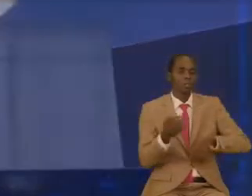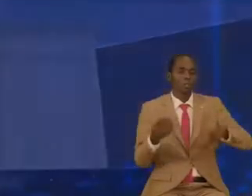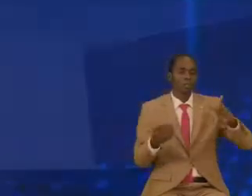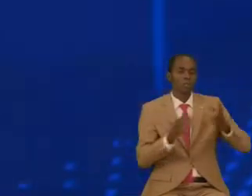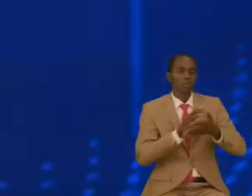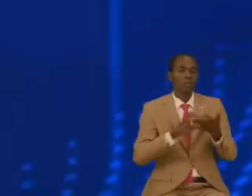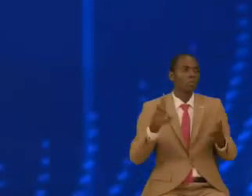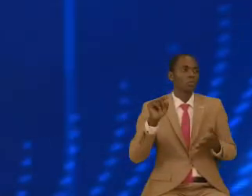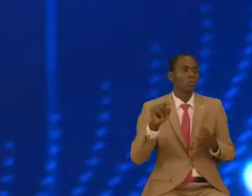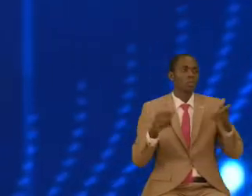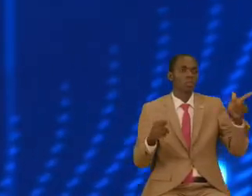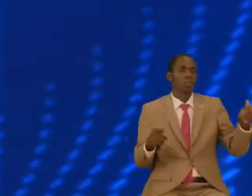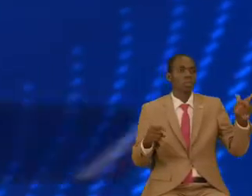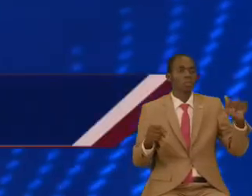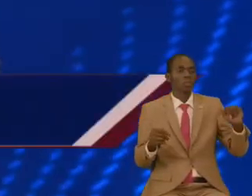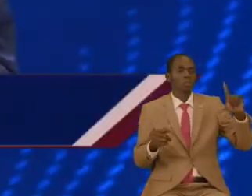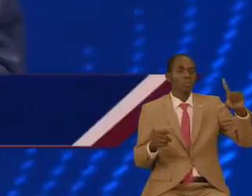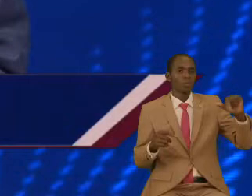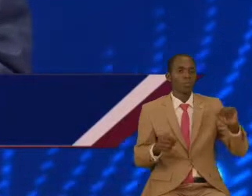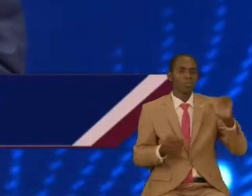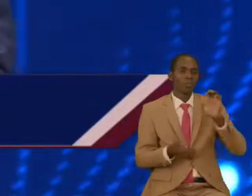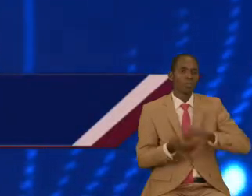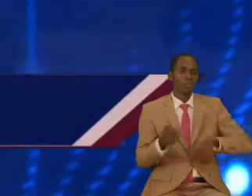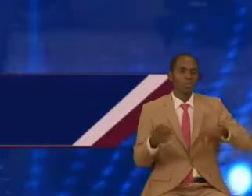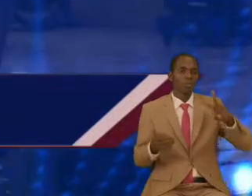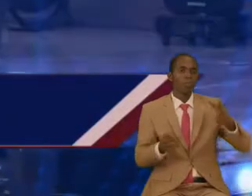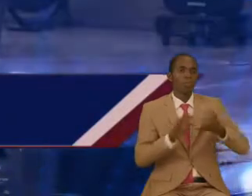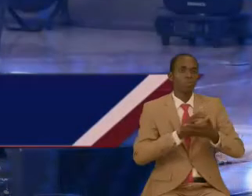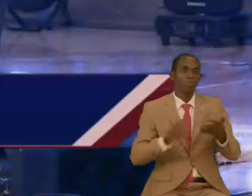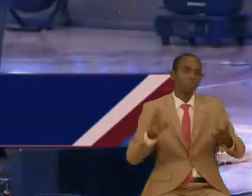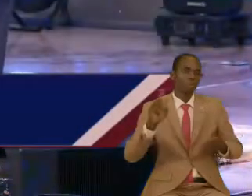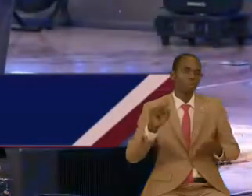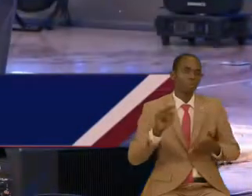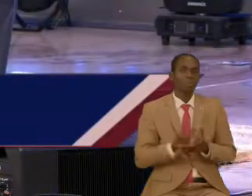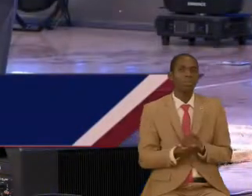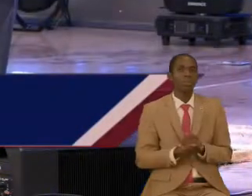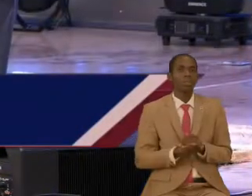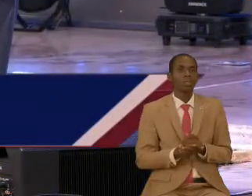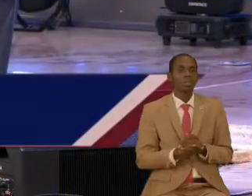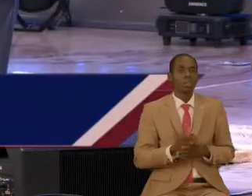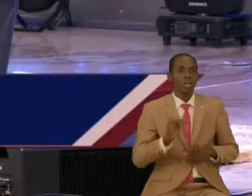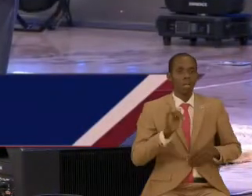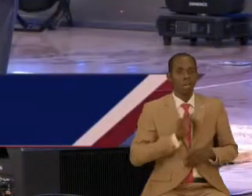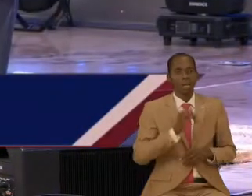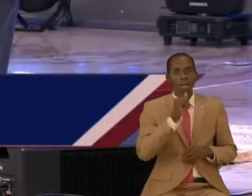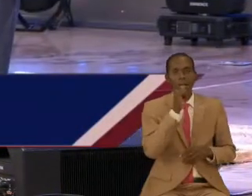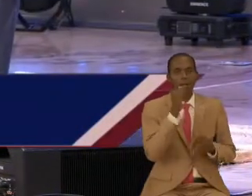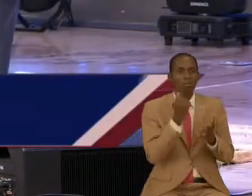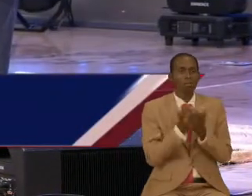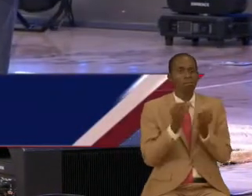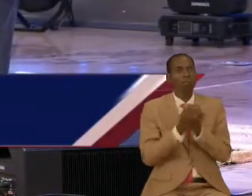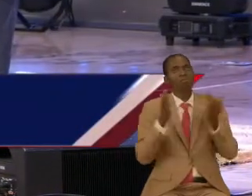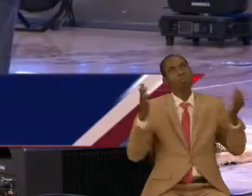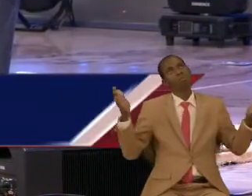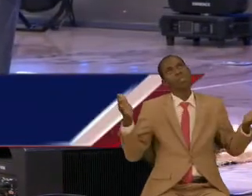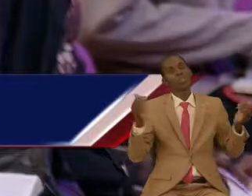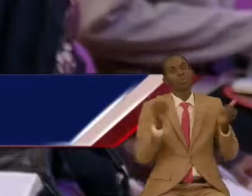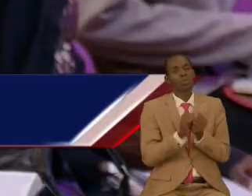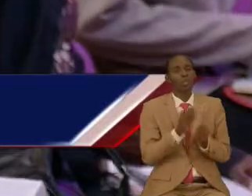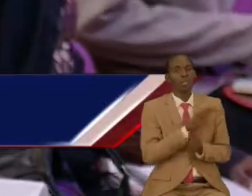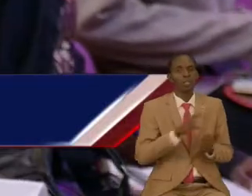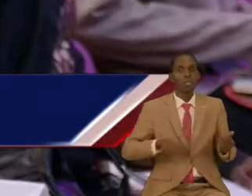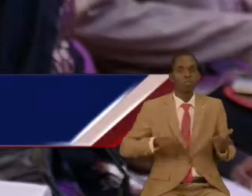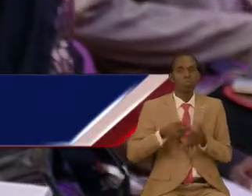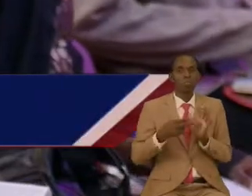20. Galatians chapter 2, verse 20. I am crucified